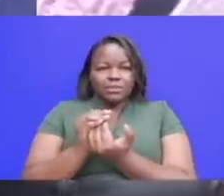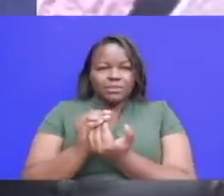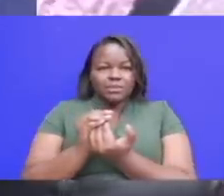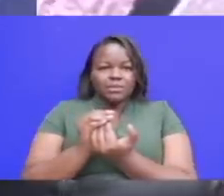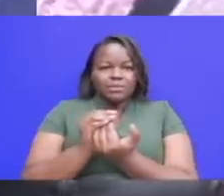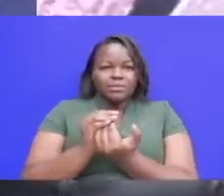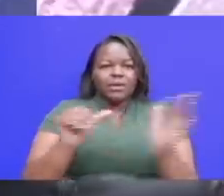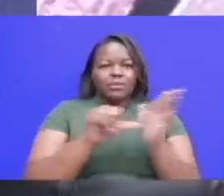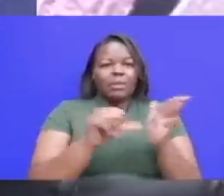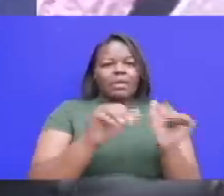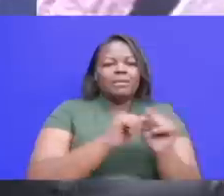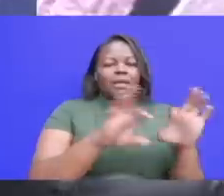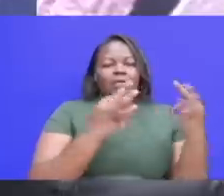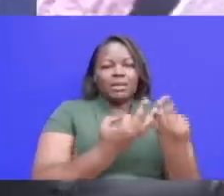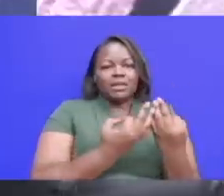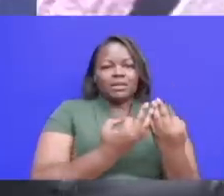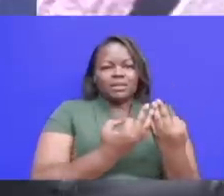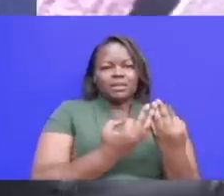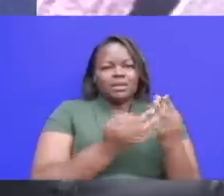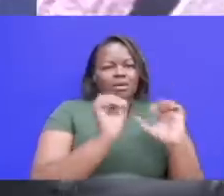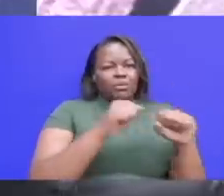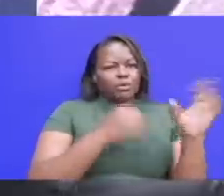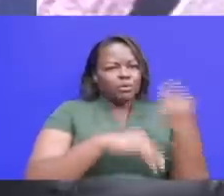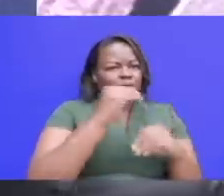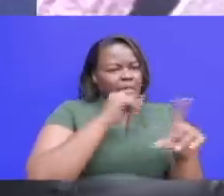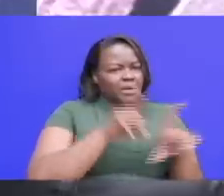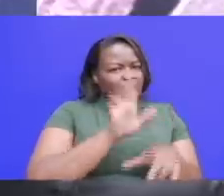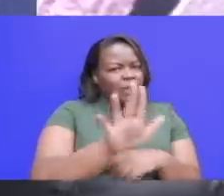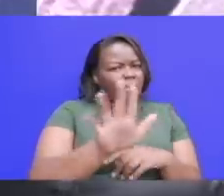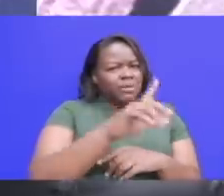trouble in the family. Is it possible to sell your brother, by the way?